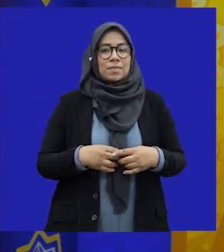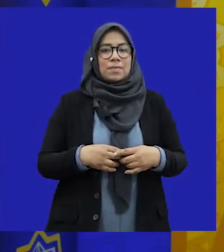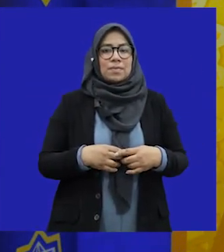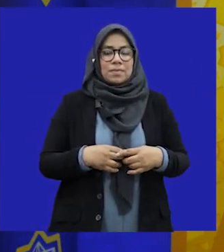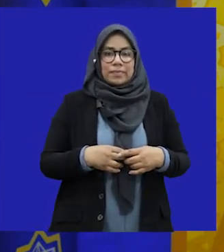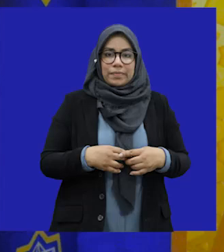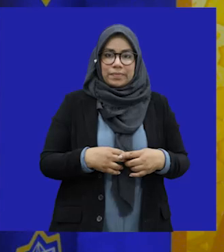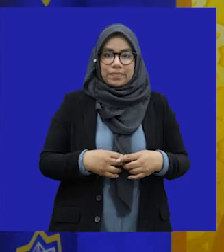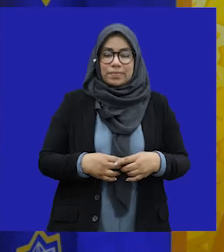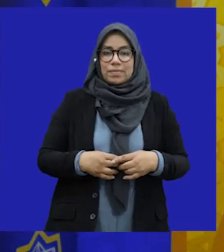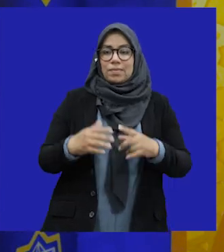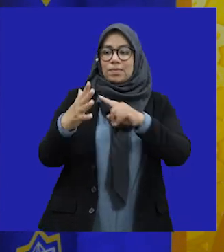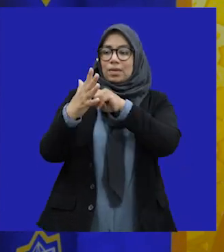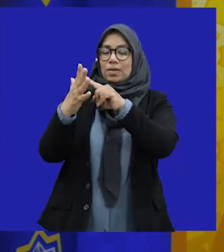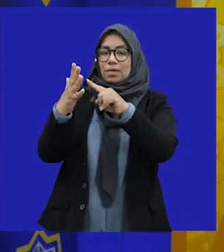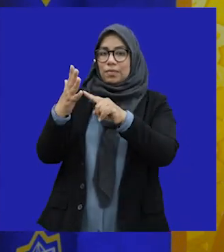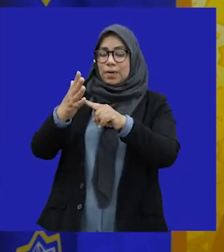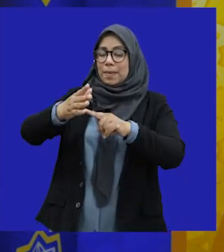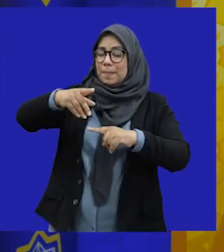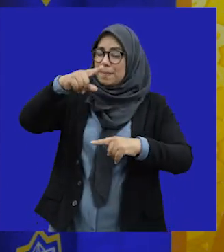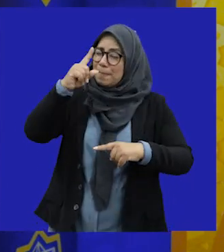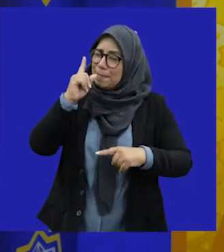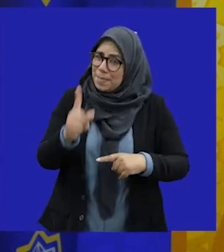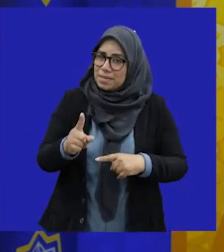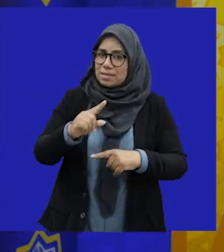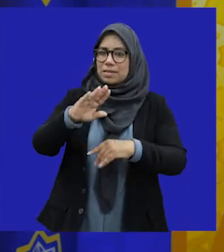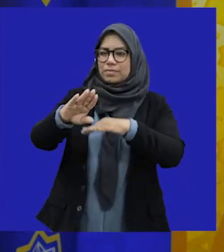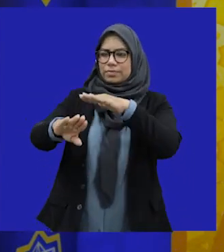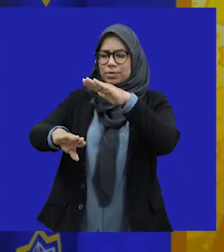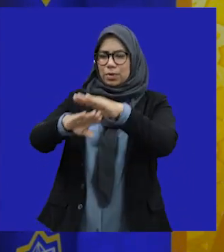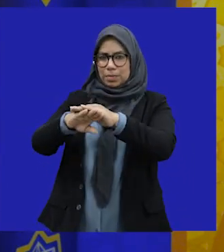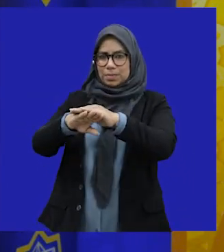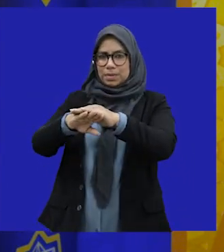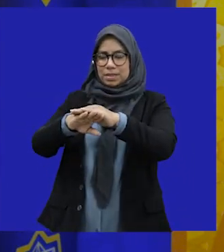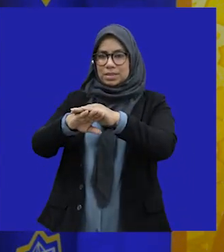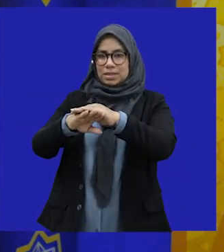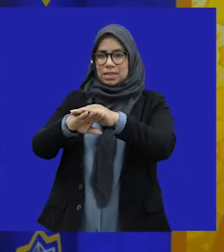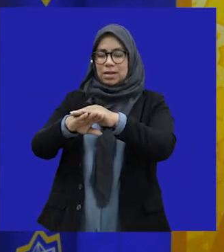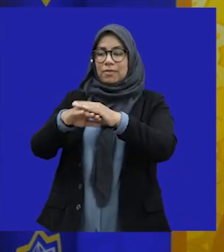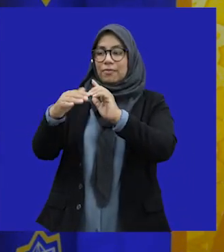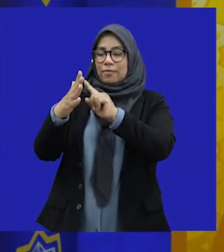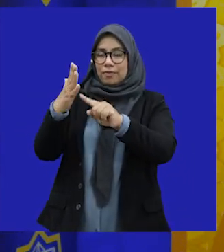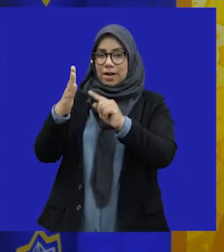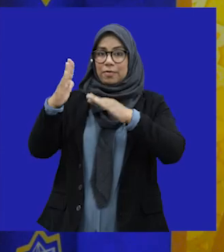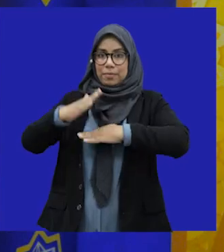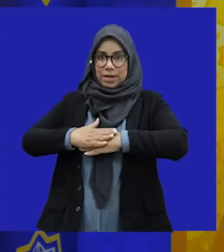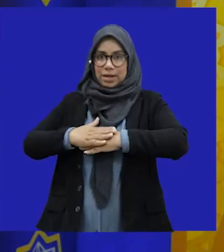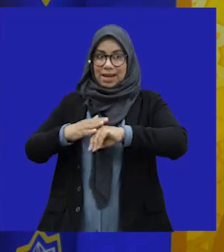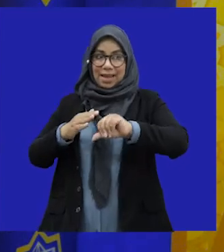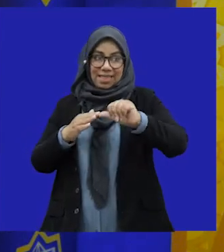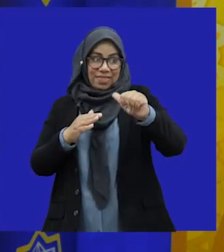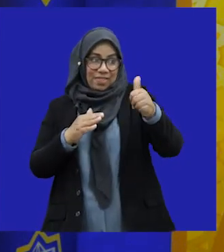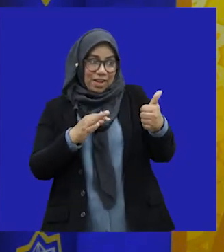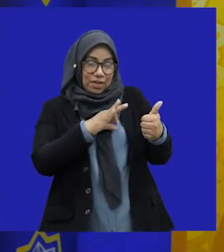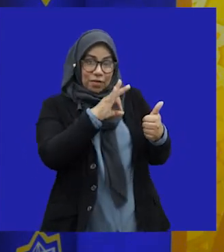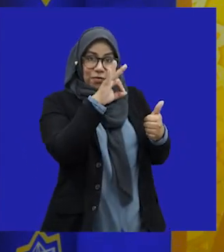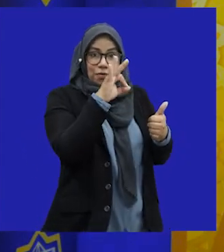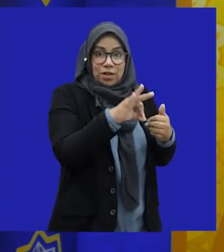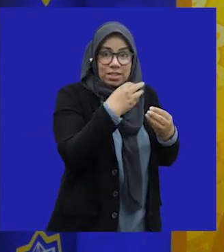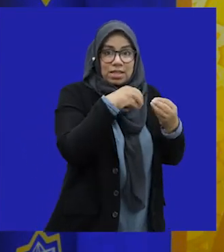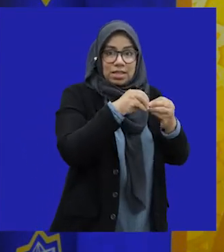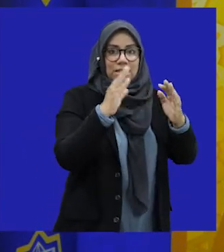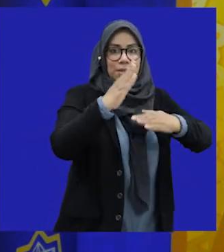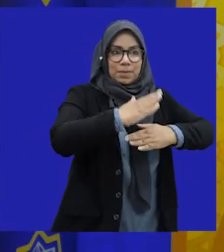the obligatory prayers and complete the shortcomings within these obligatory prayers using